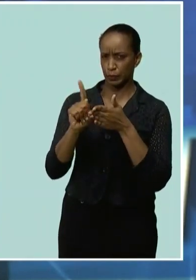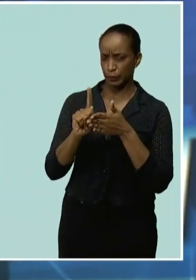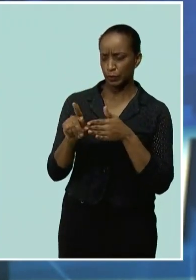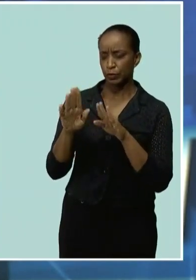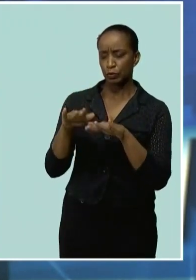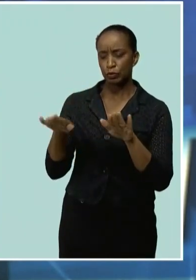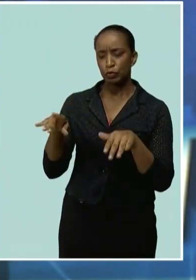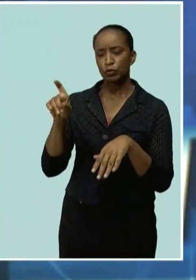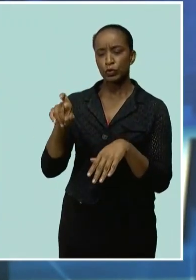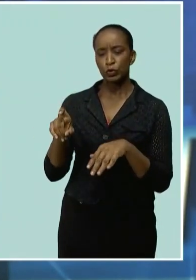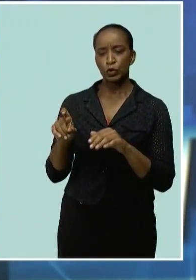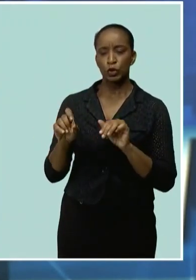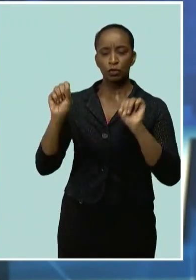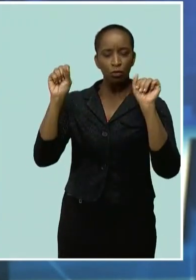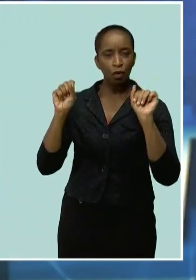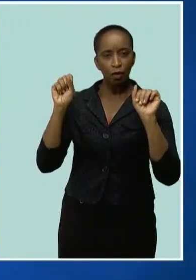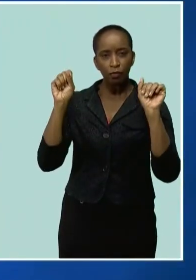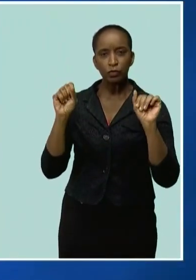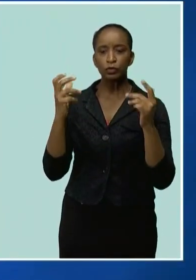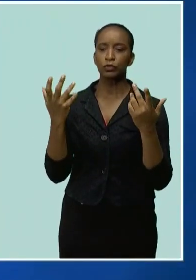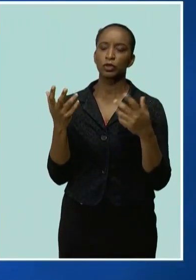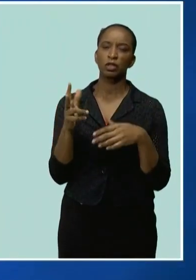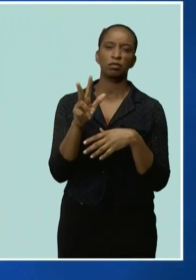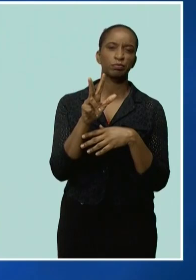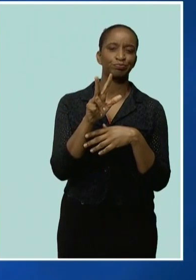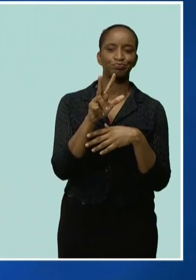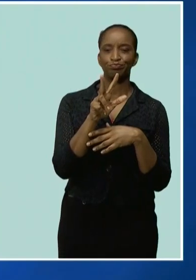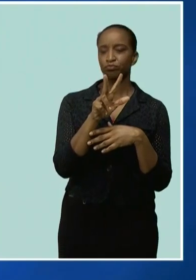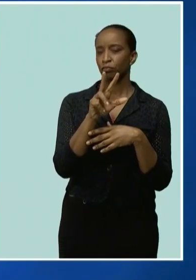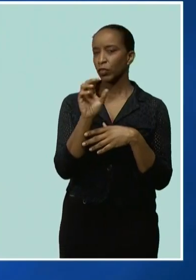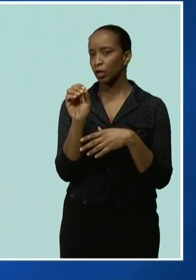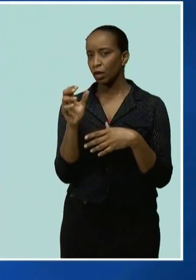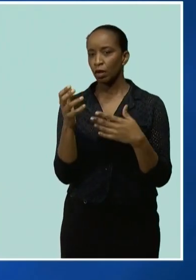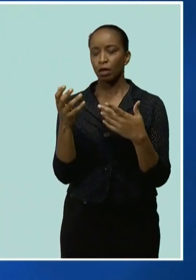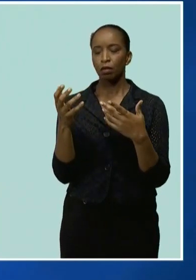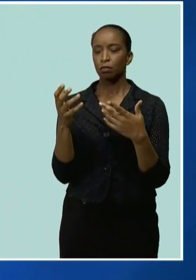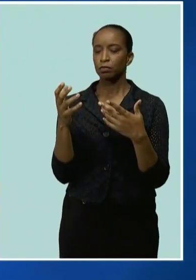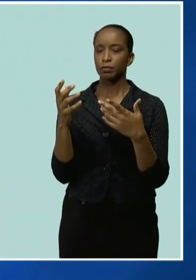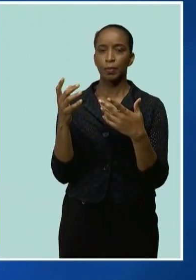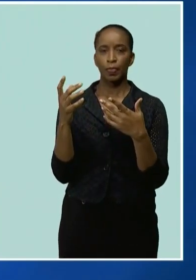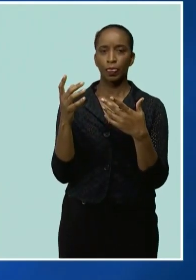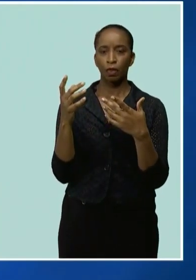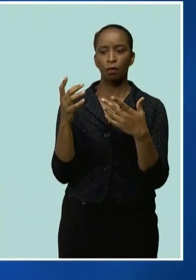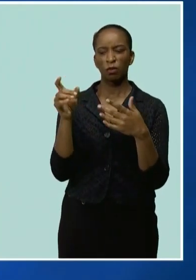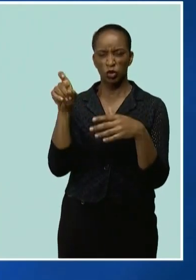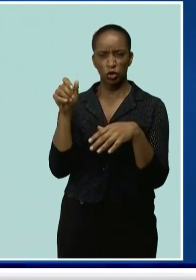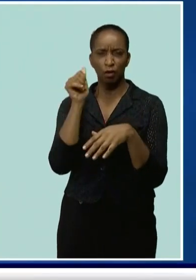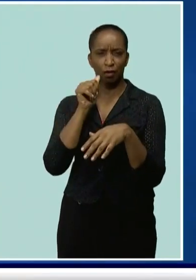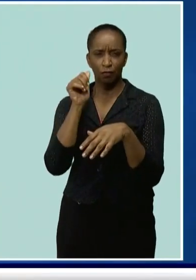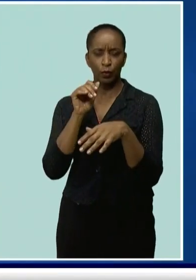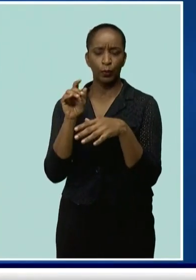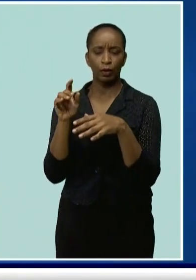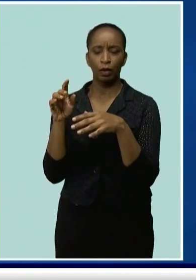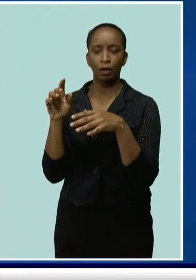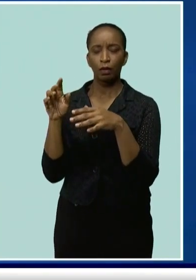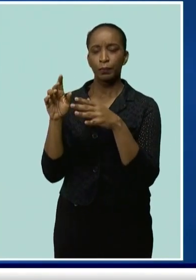not enough. The recommendation is between 30 and 60 minutes of moderate exercise per day. We have